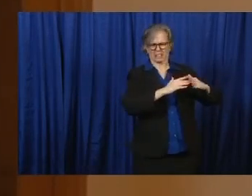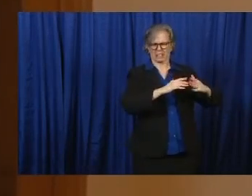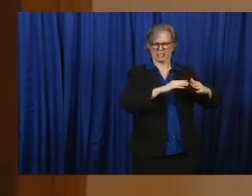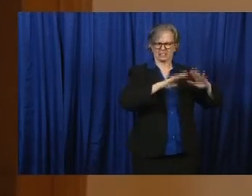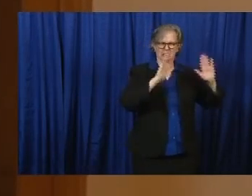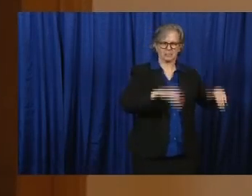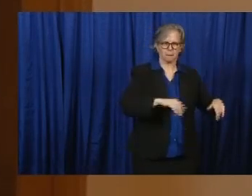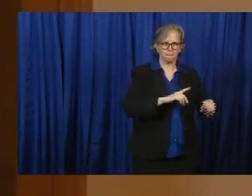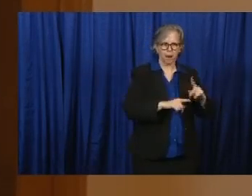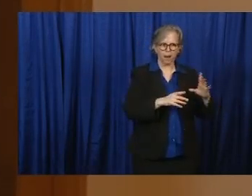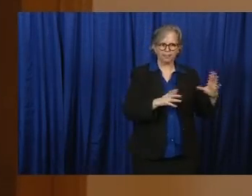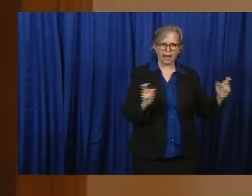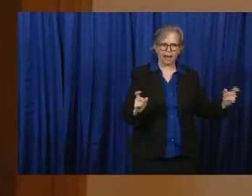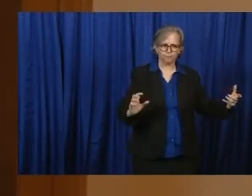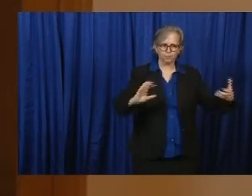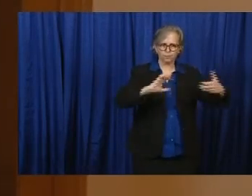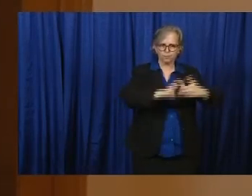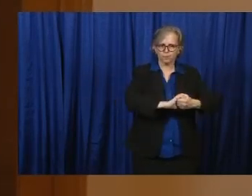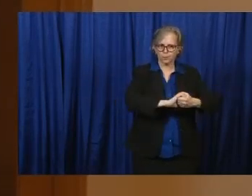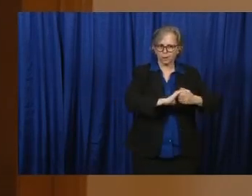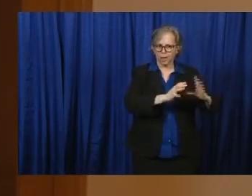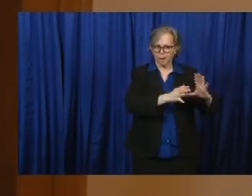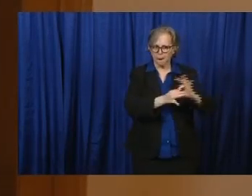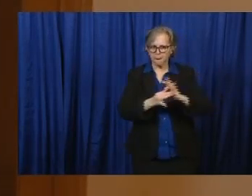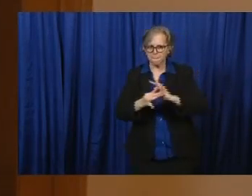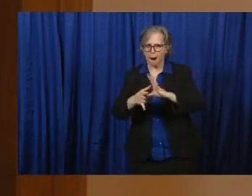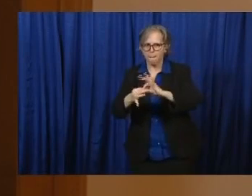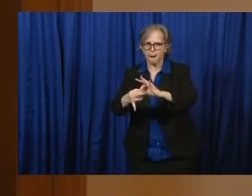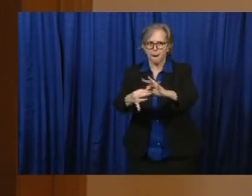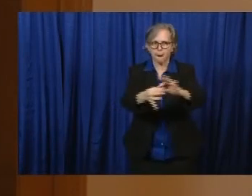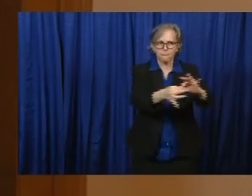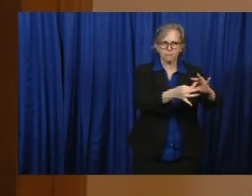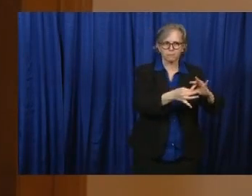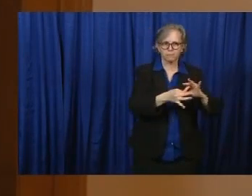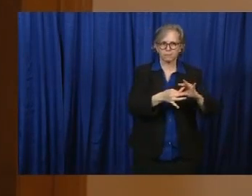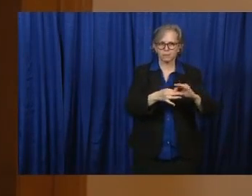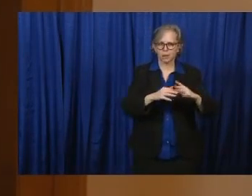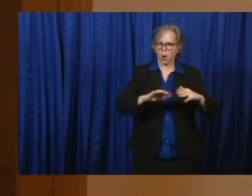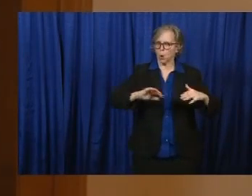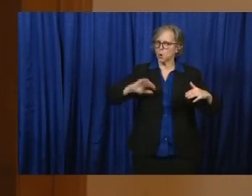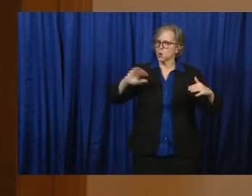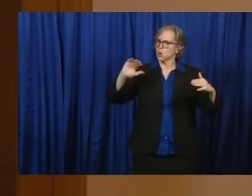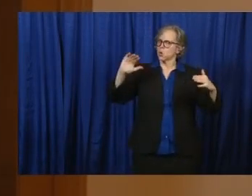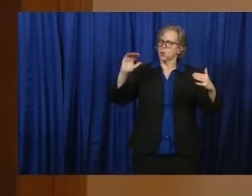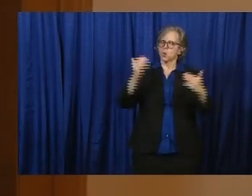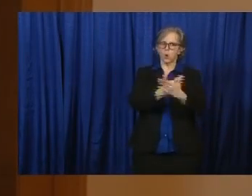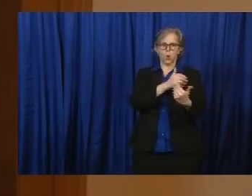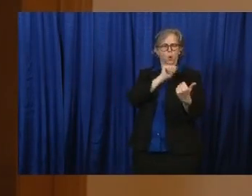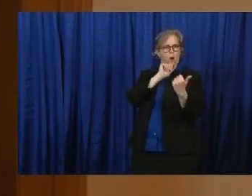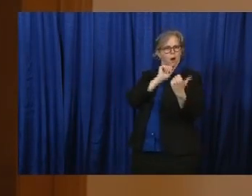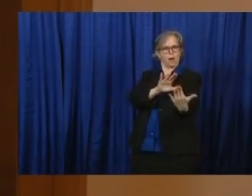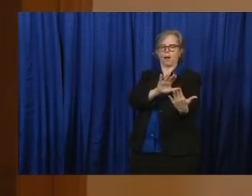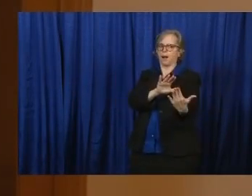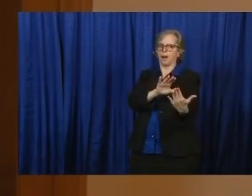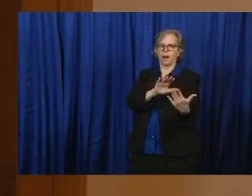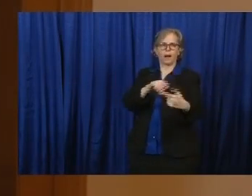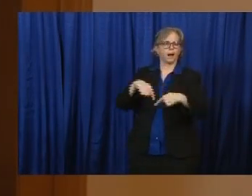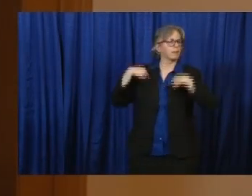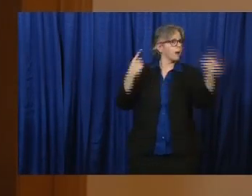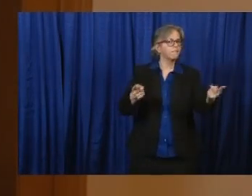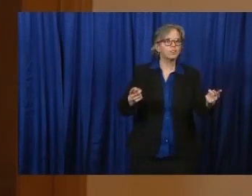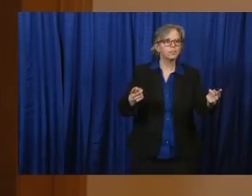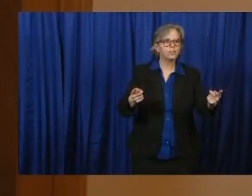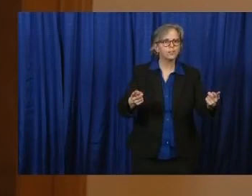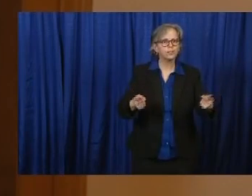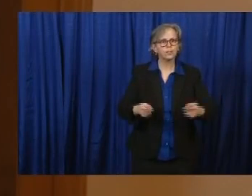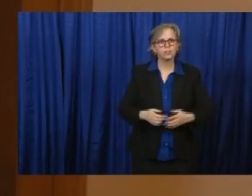other, but now they're having to connect each other in different ways than they ever have. And what I'm so proud of is the CEOs